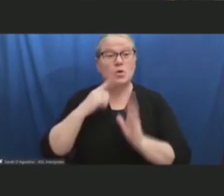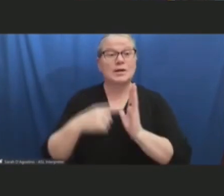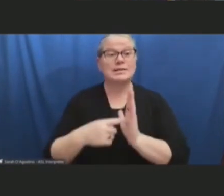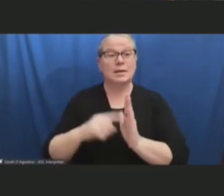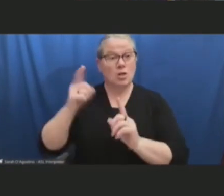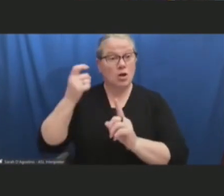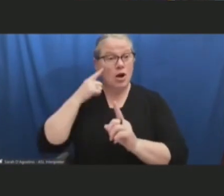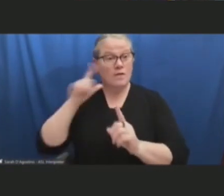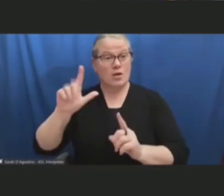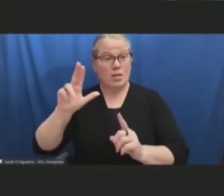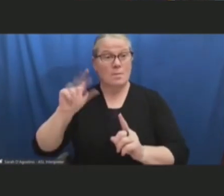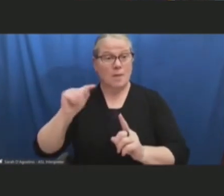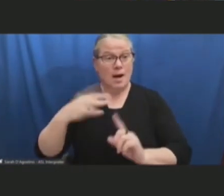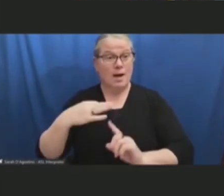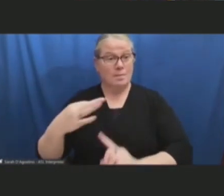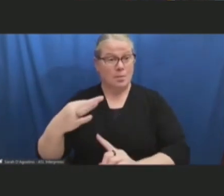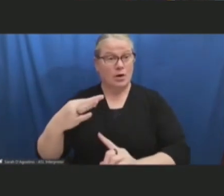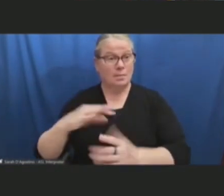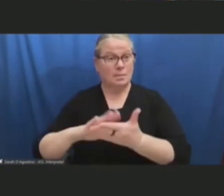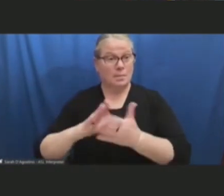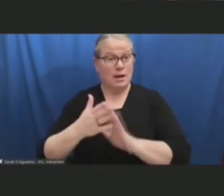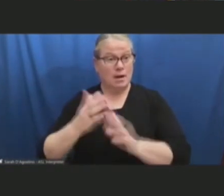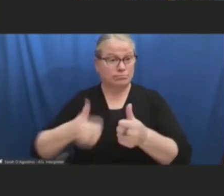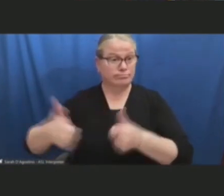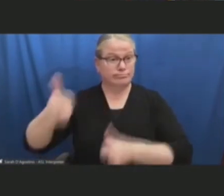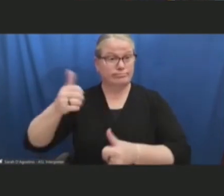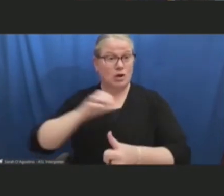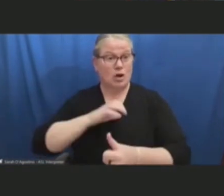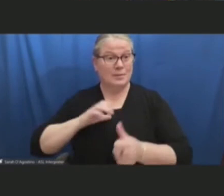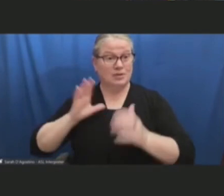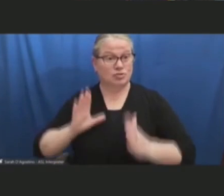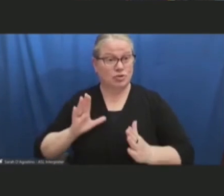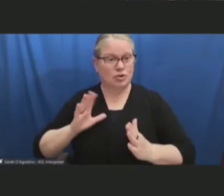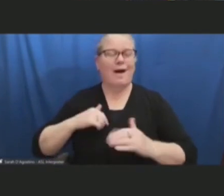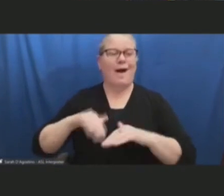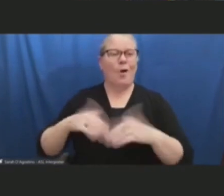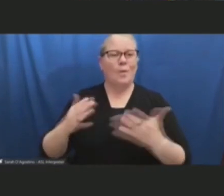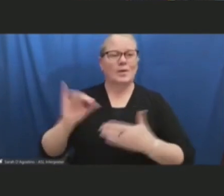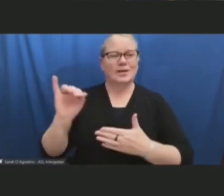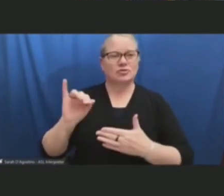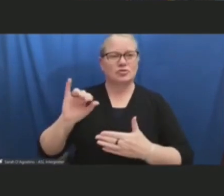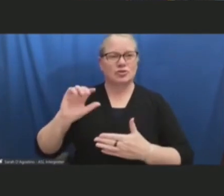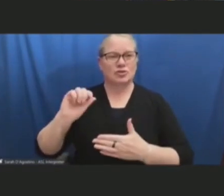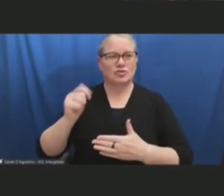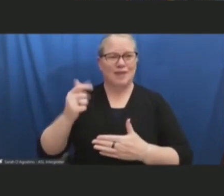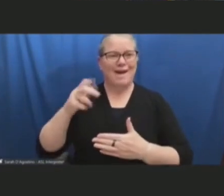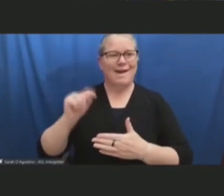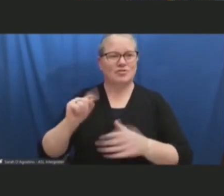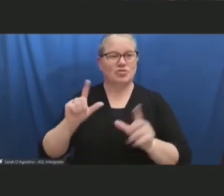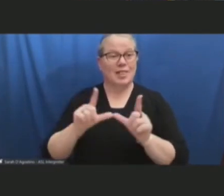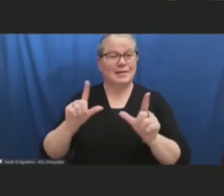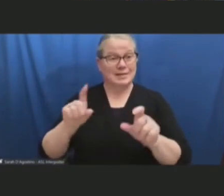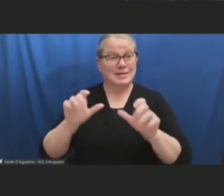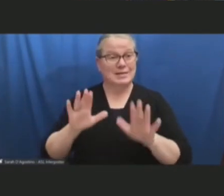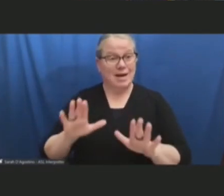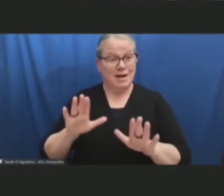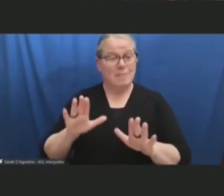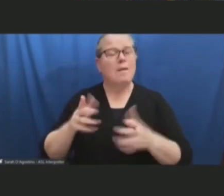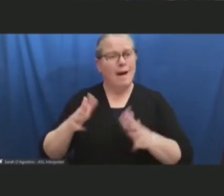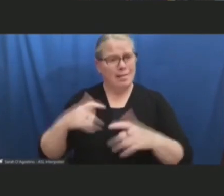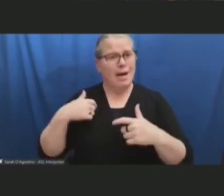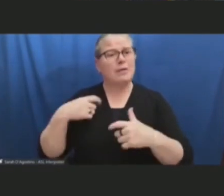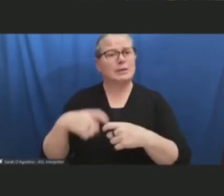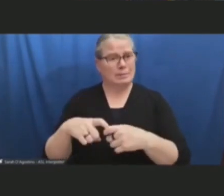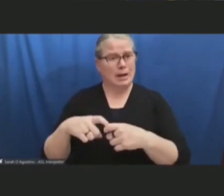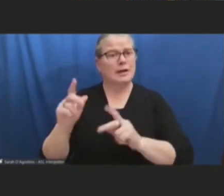Lamont appointed me was to open up the insurance agent licensing exam to the Spanish-speaking population by providing it in